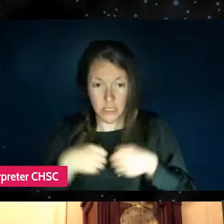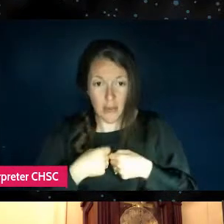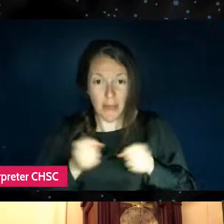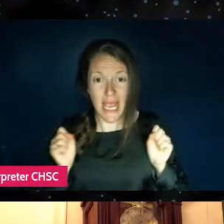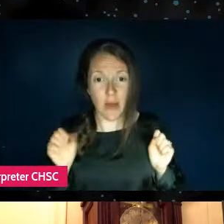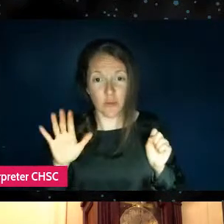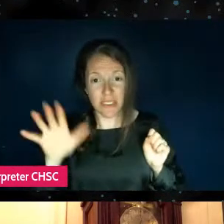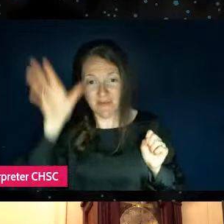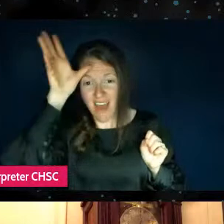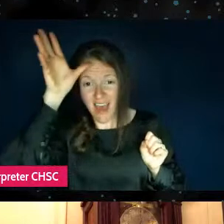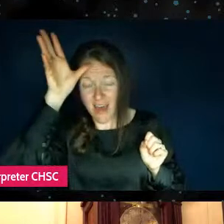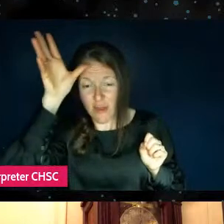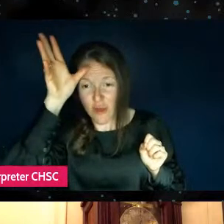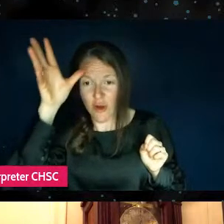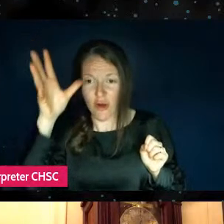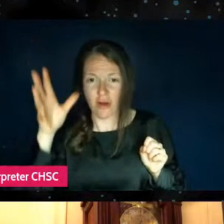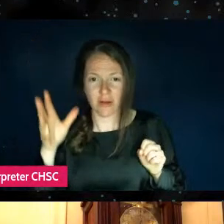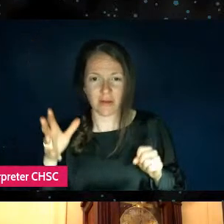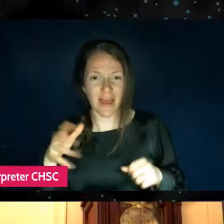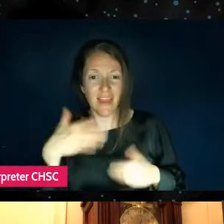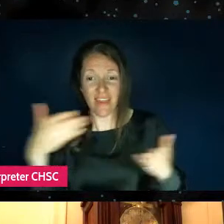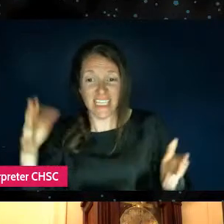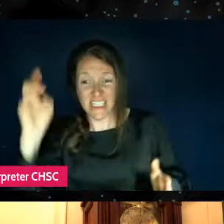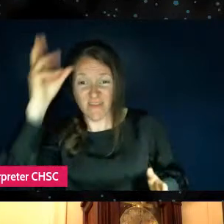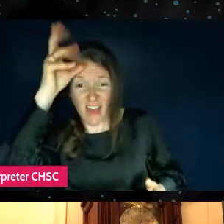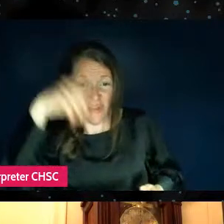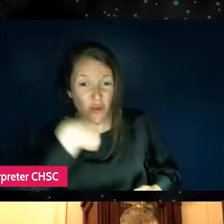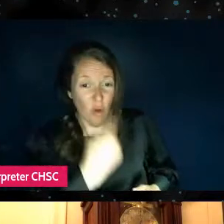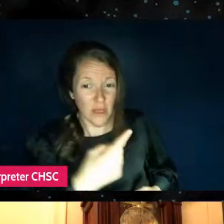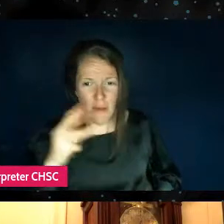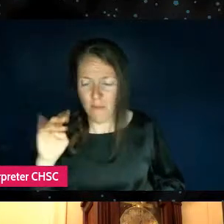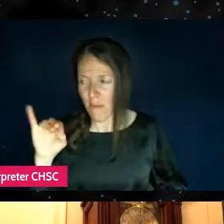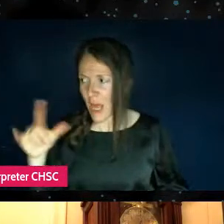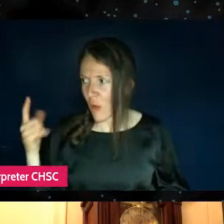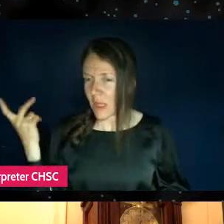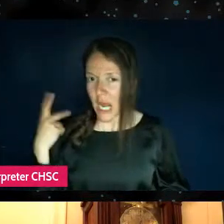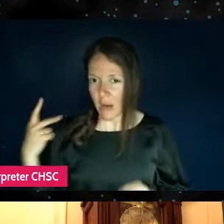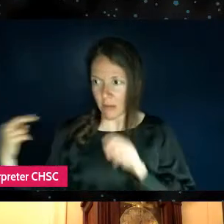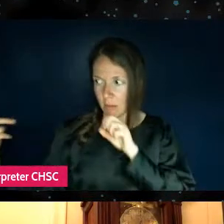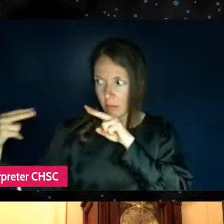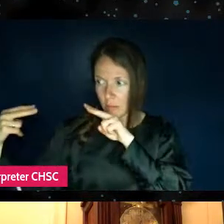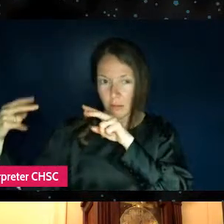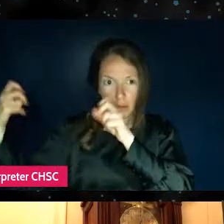father told him. It was just like, Michael and I would just look at each other off camera like,